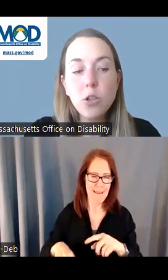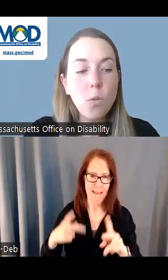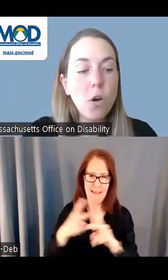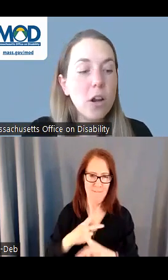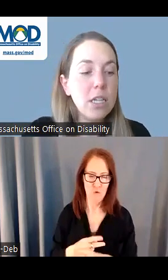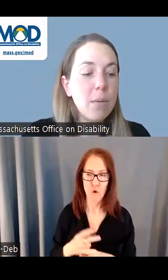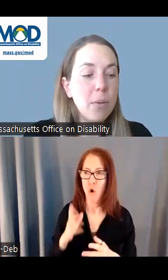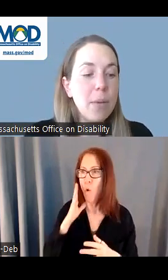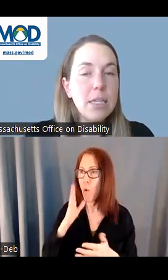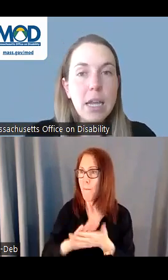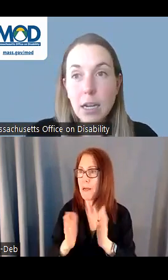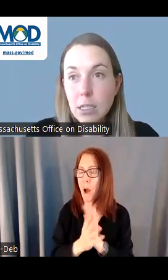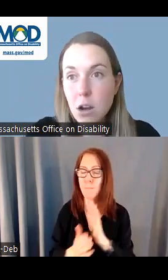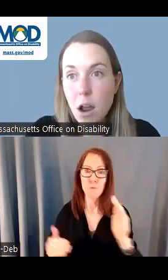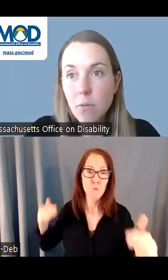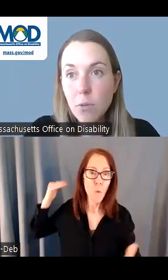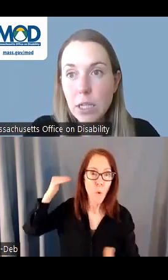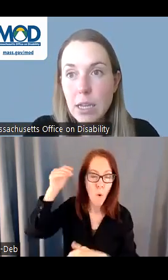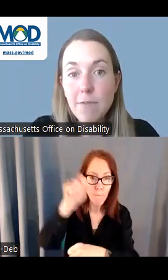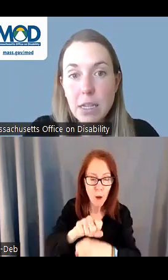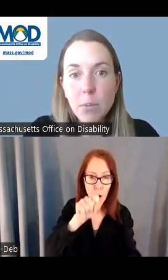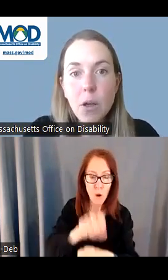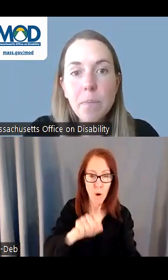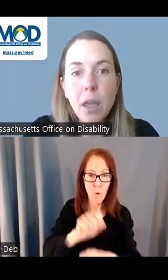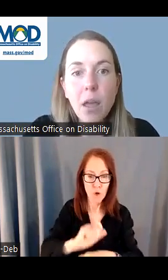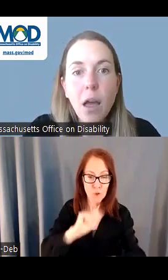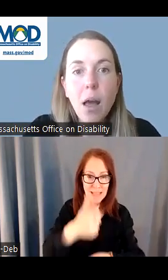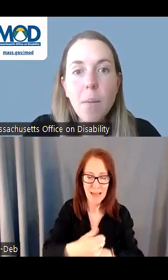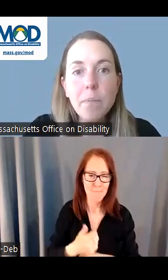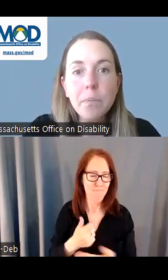so much work to implement it that it's not really feasible.